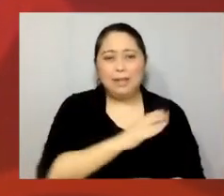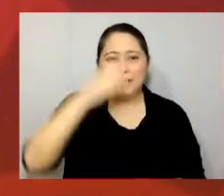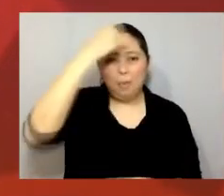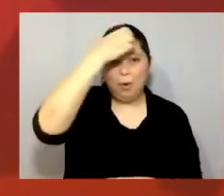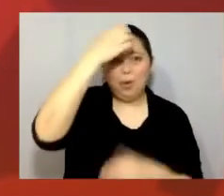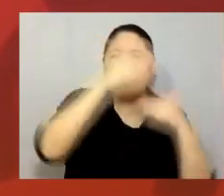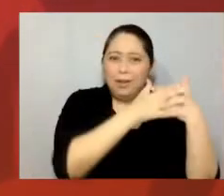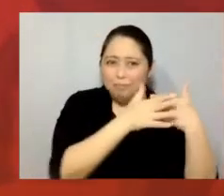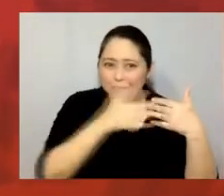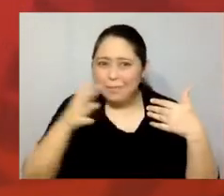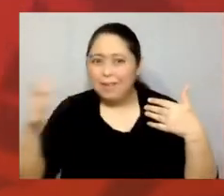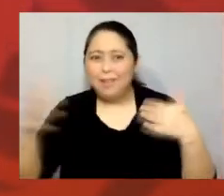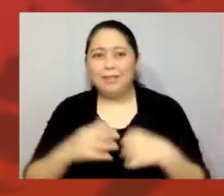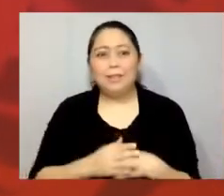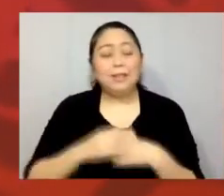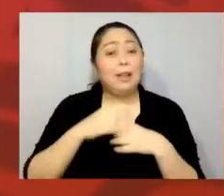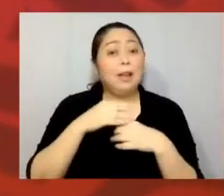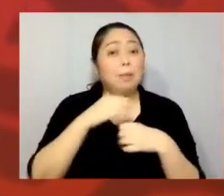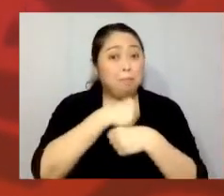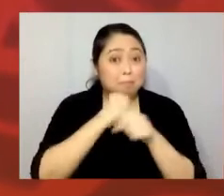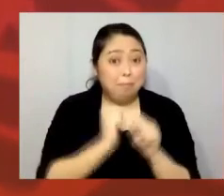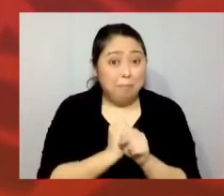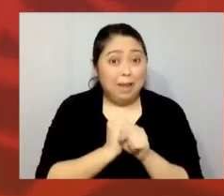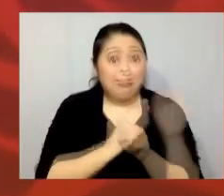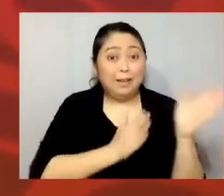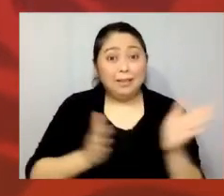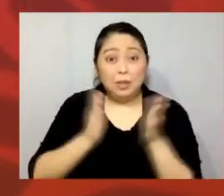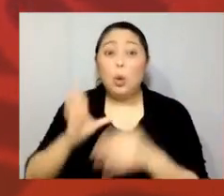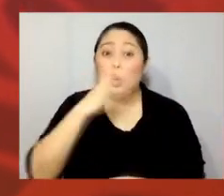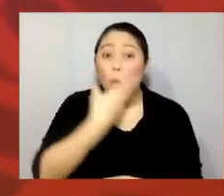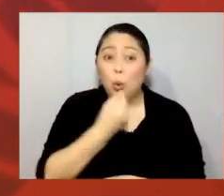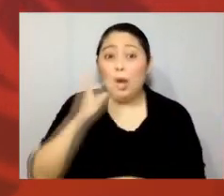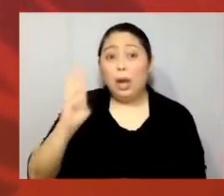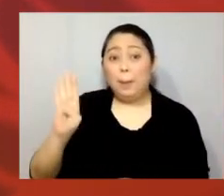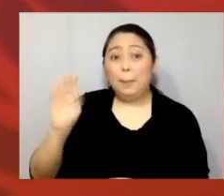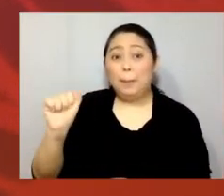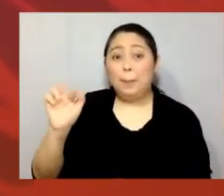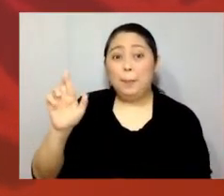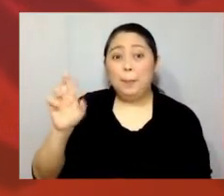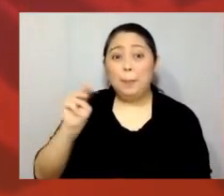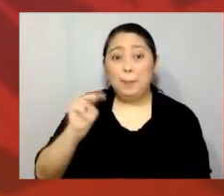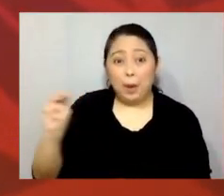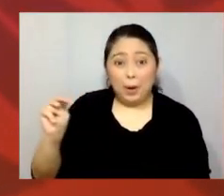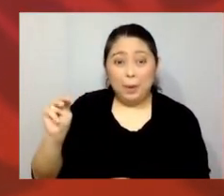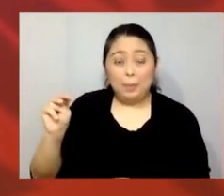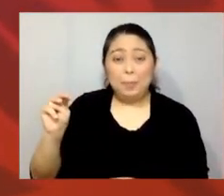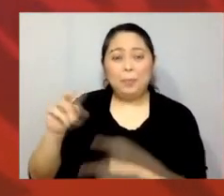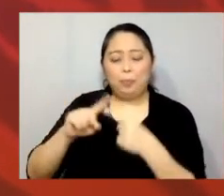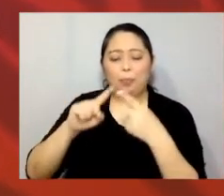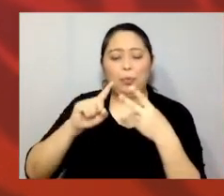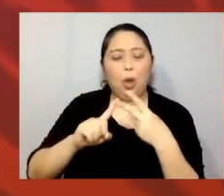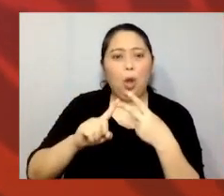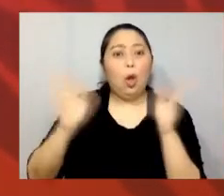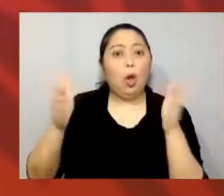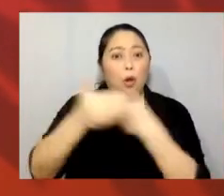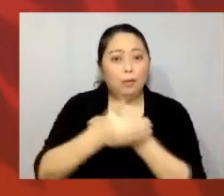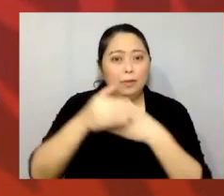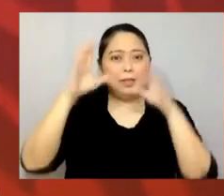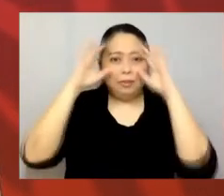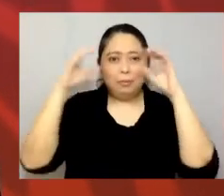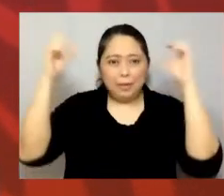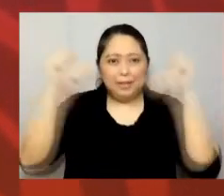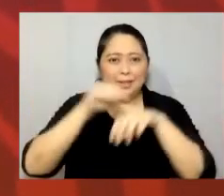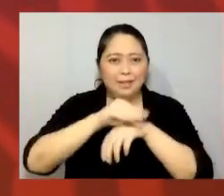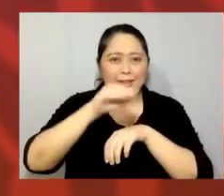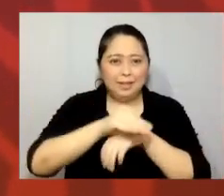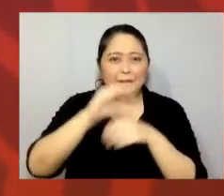and Beyond, produced in partnership with BARM, the Bangsamoro Autonomous Region in Muslim Mindanao, OPAP, the